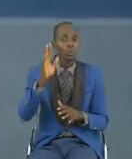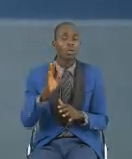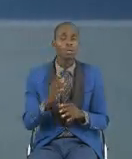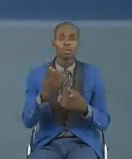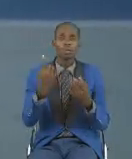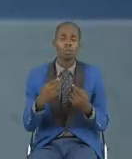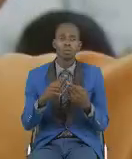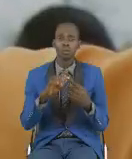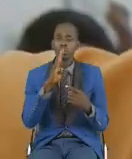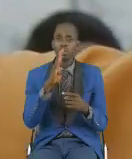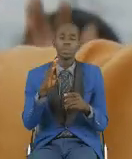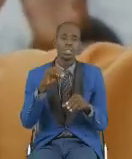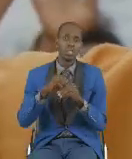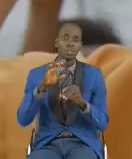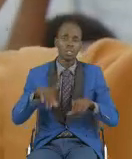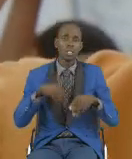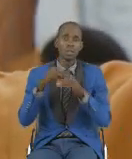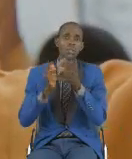in Jesus' name.